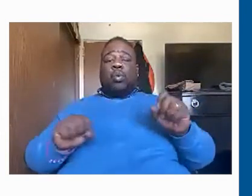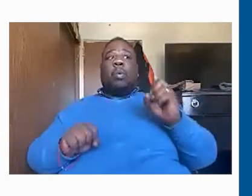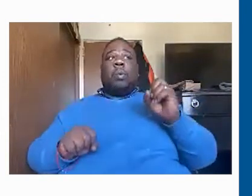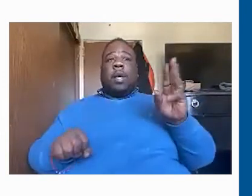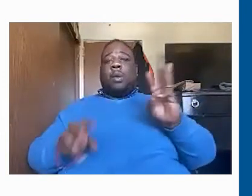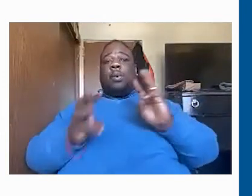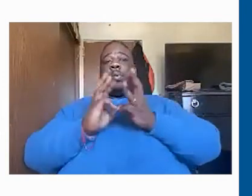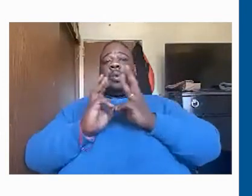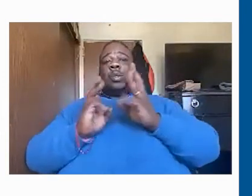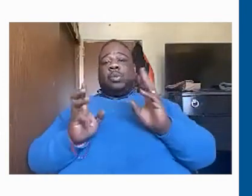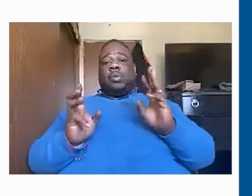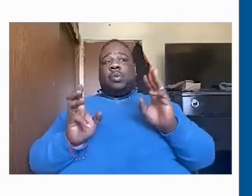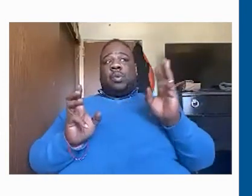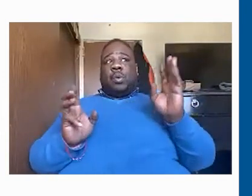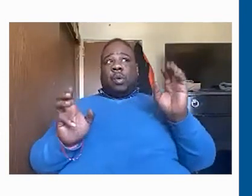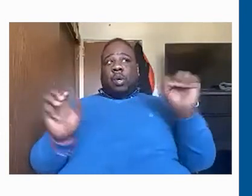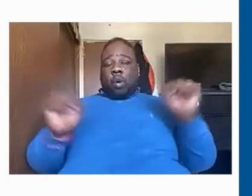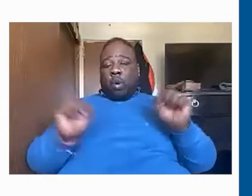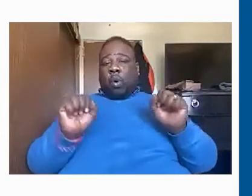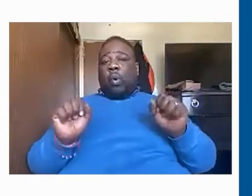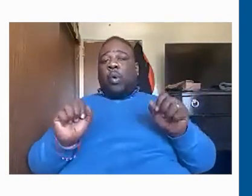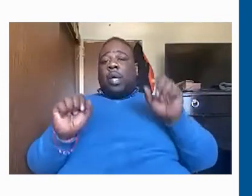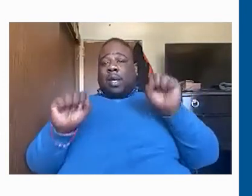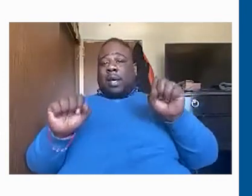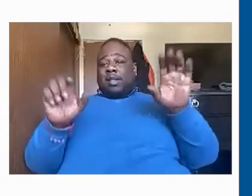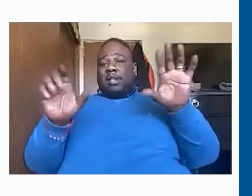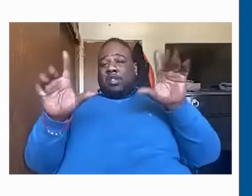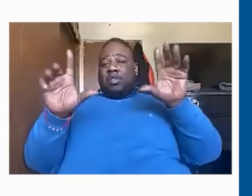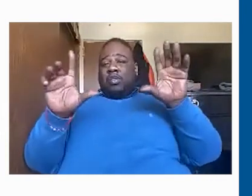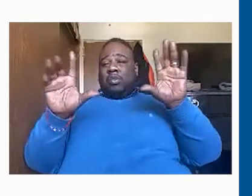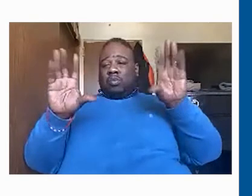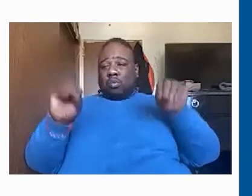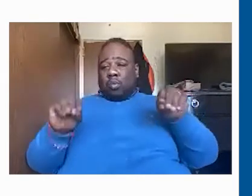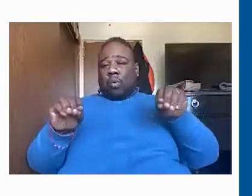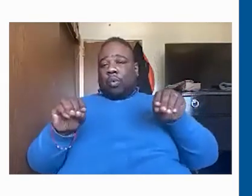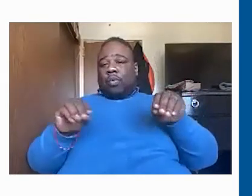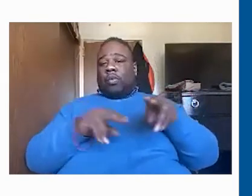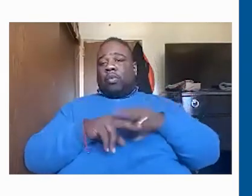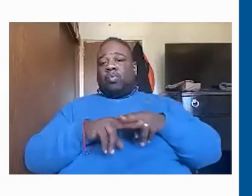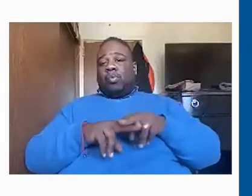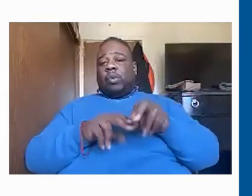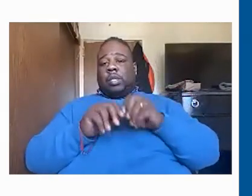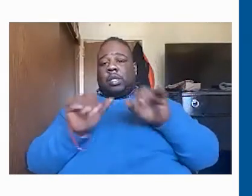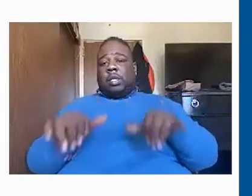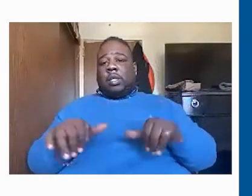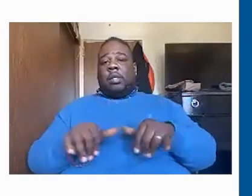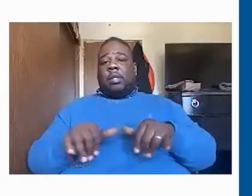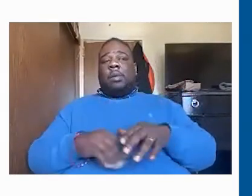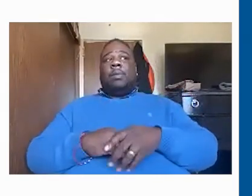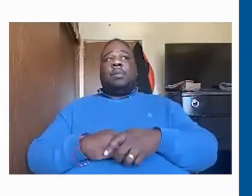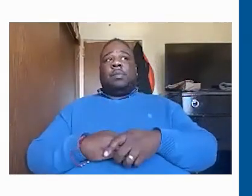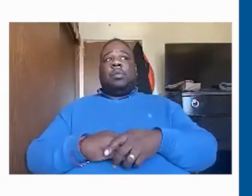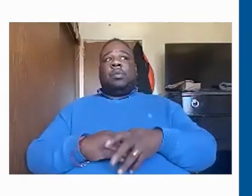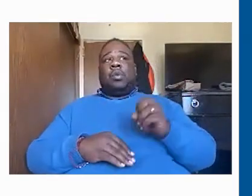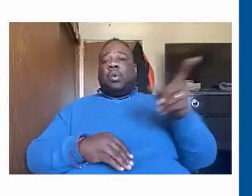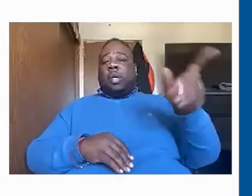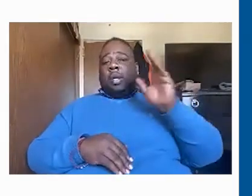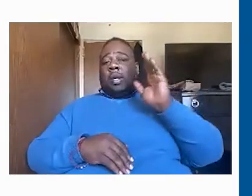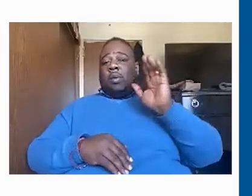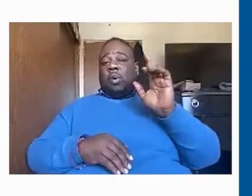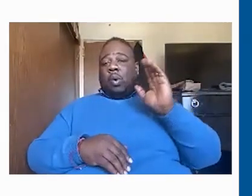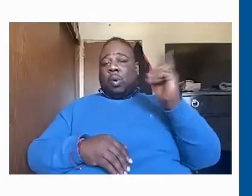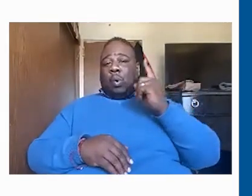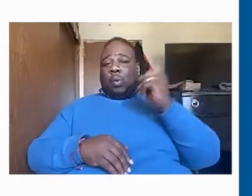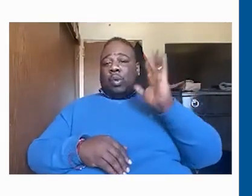transportation. For coastal storms specifically, it's 6 to 8 hours before the actual hurricane that transit system shuts